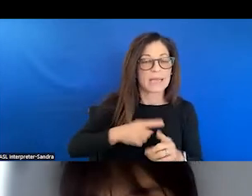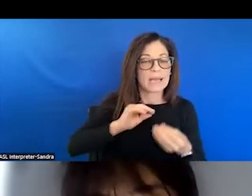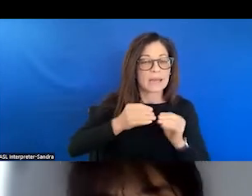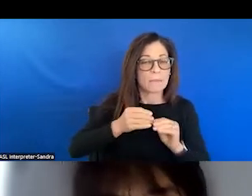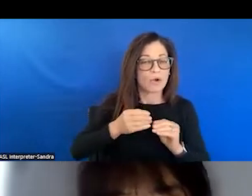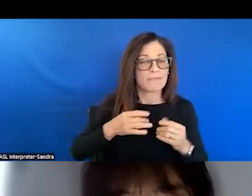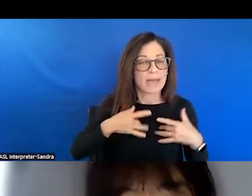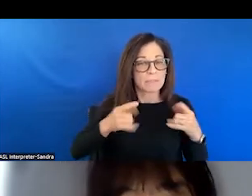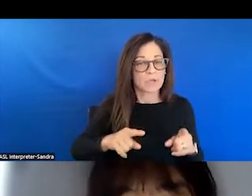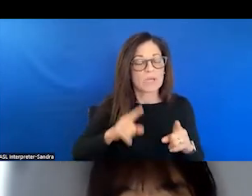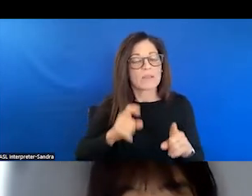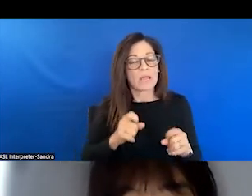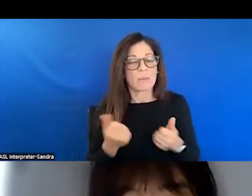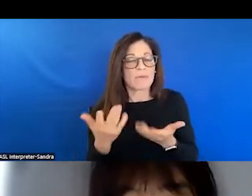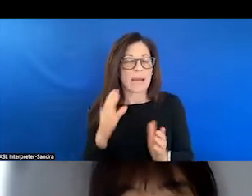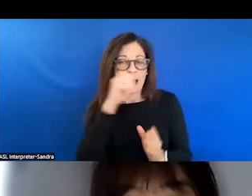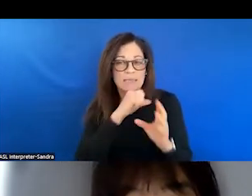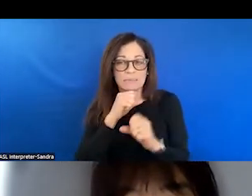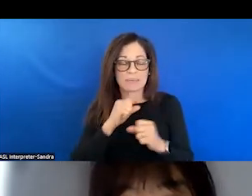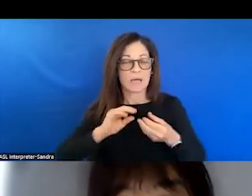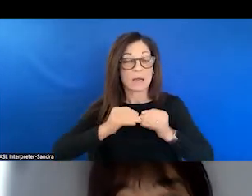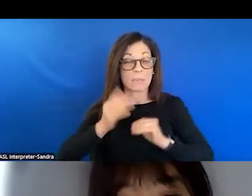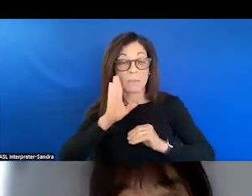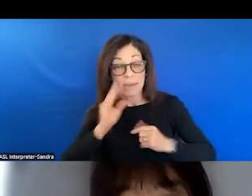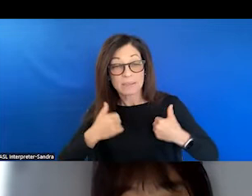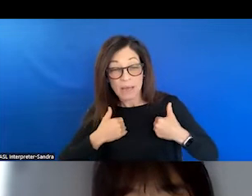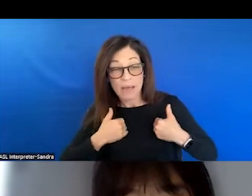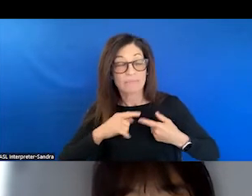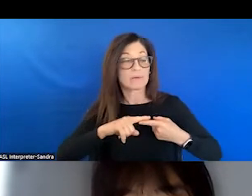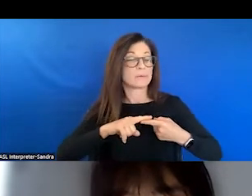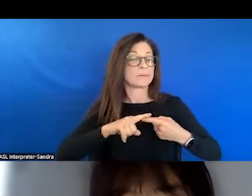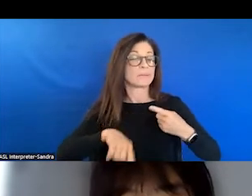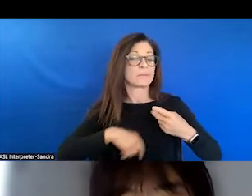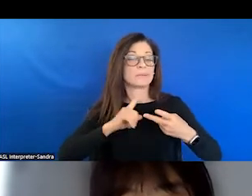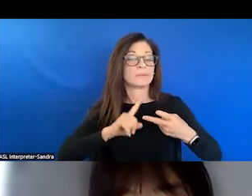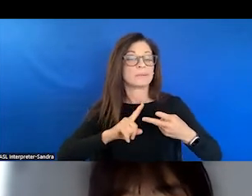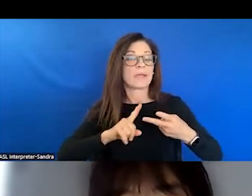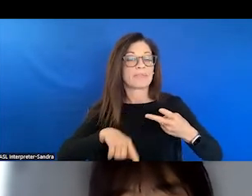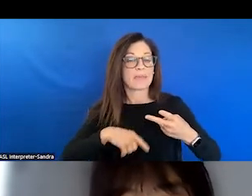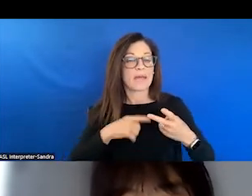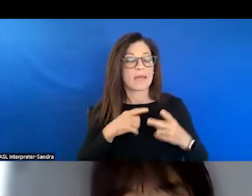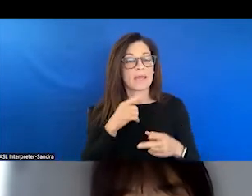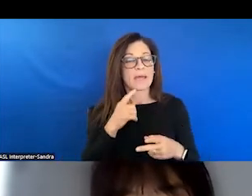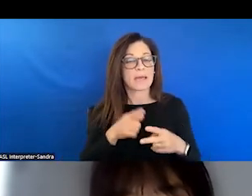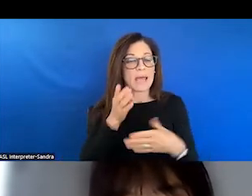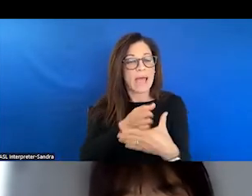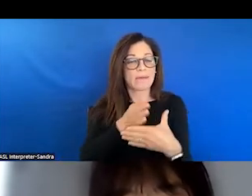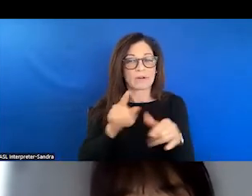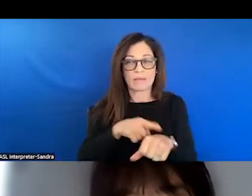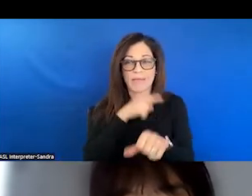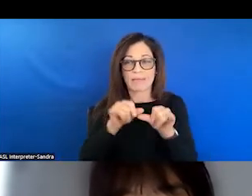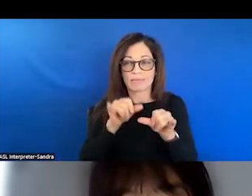provide estimates on number of beds they have, and then average length of